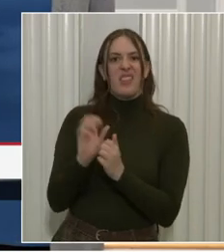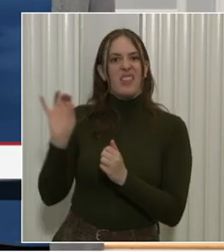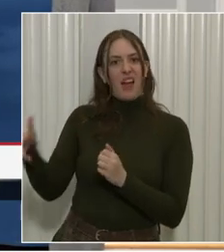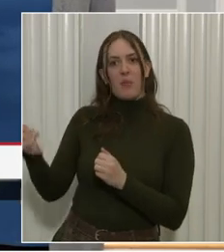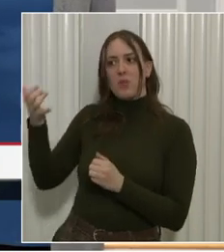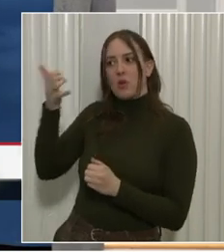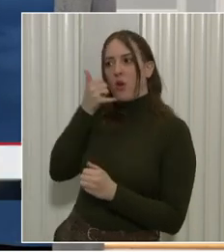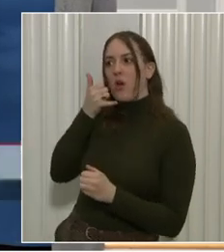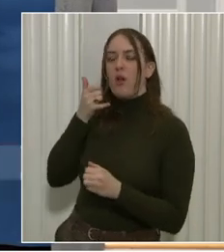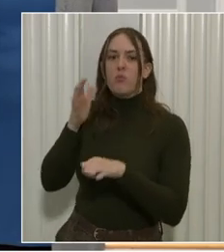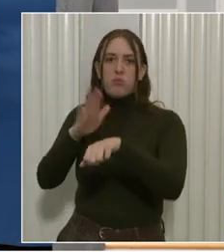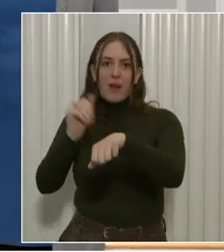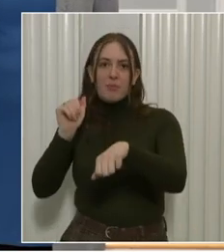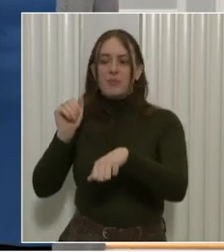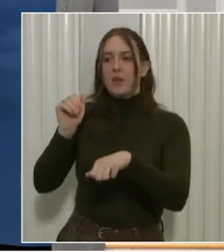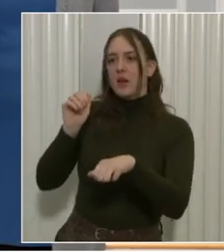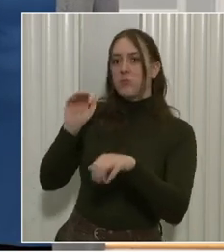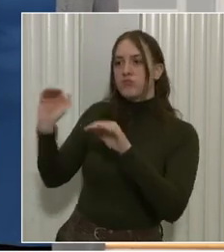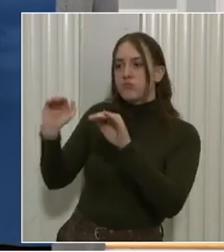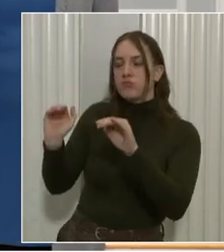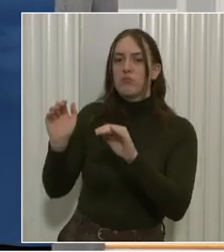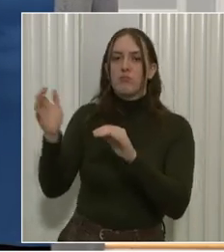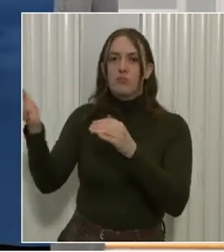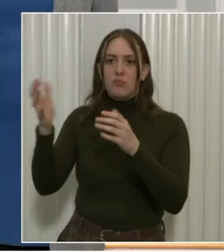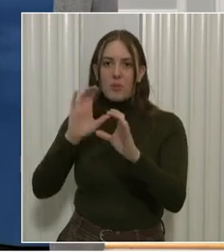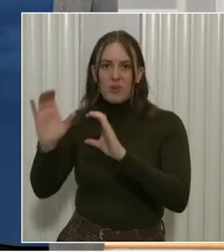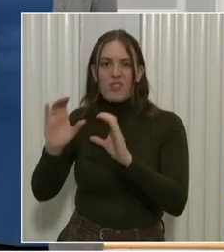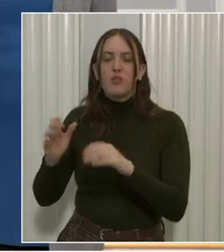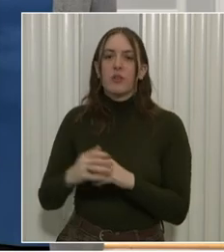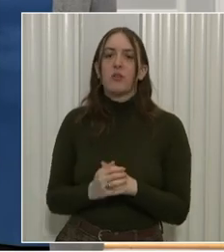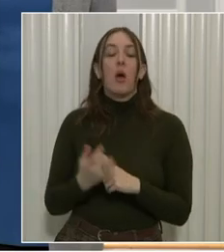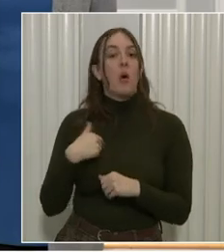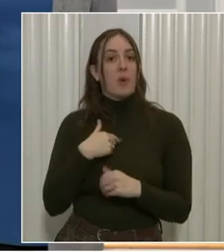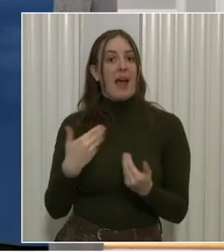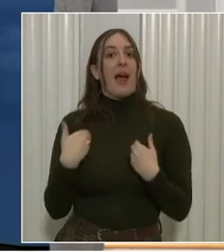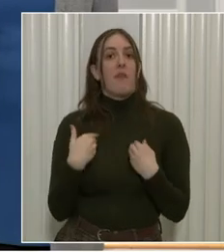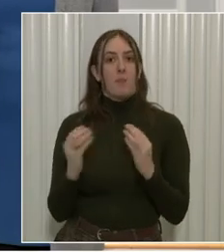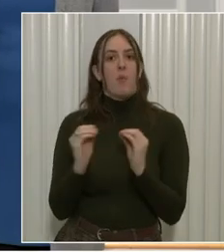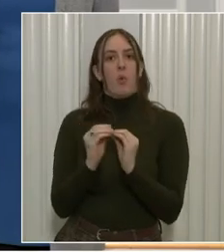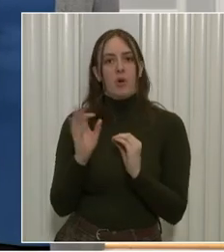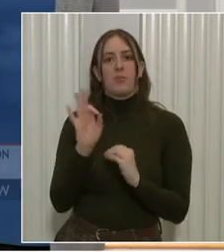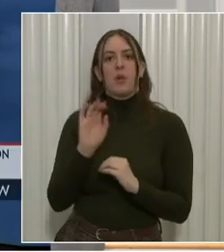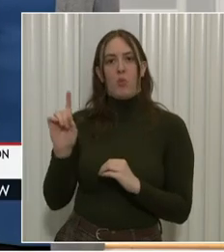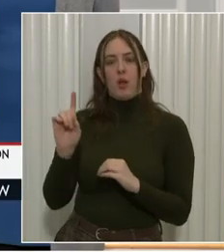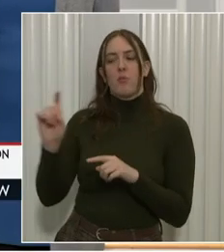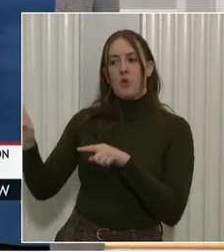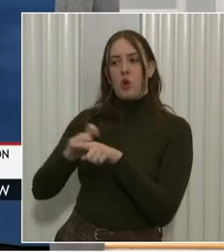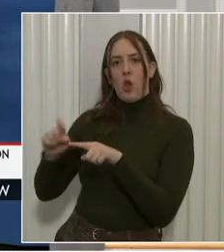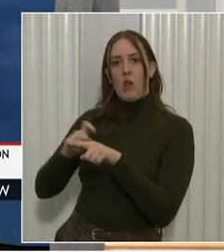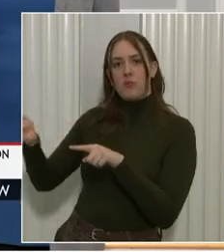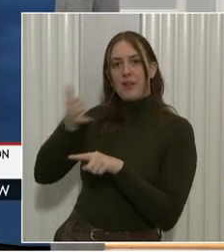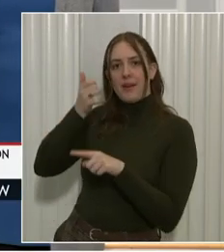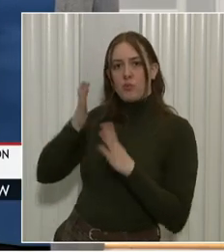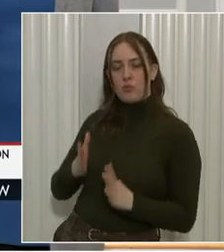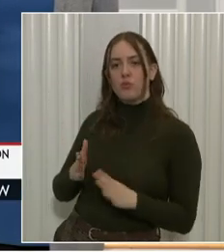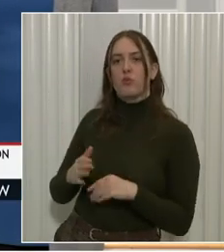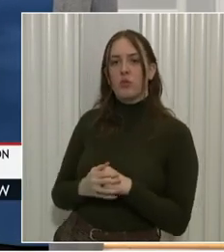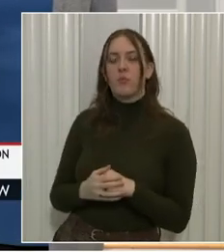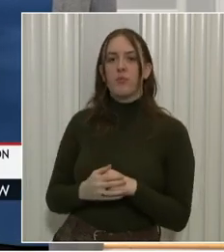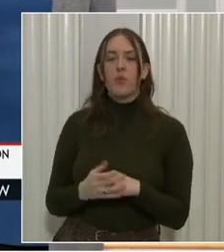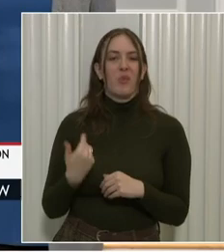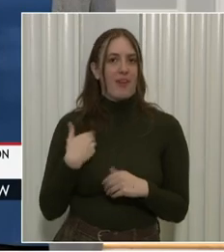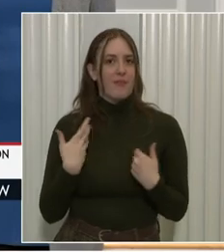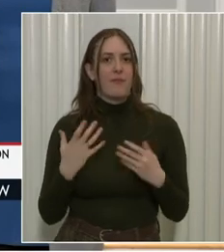more call takers than we did last year at this time, and continue to have to bring on classes. One of the things that's